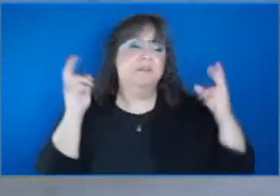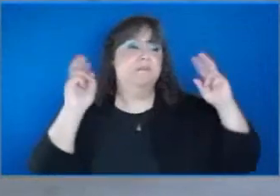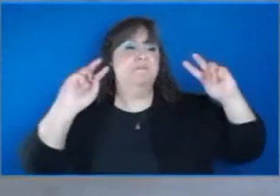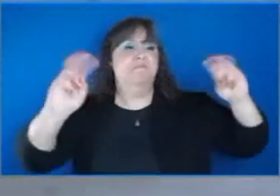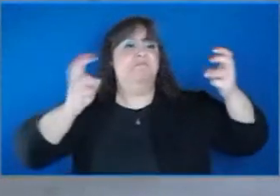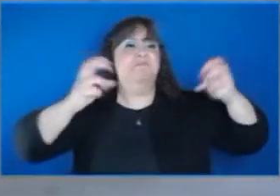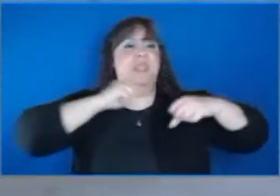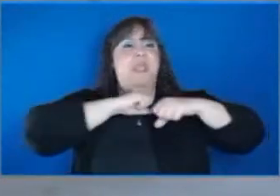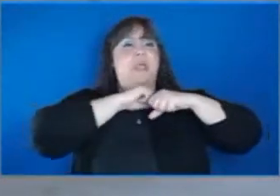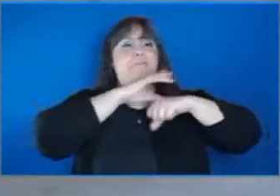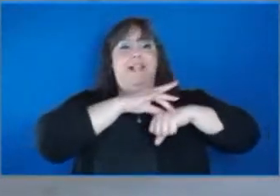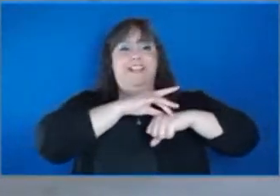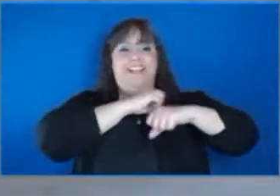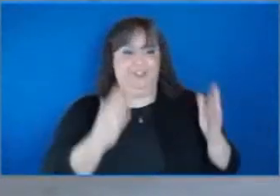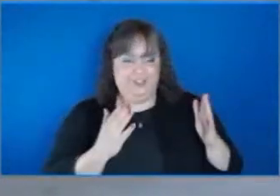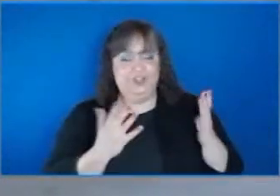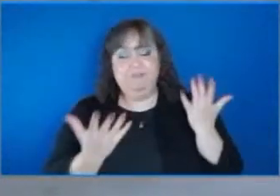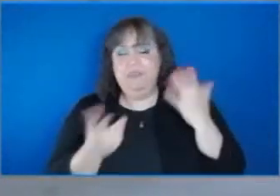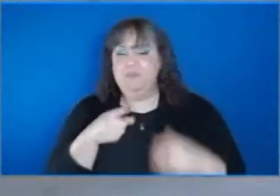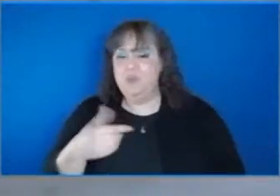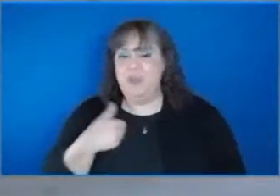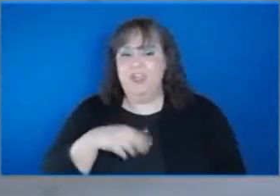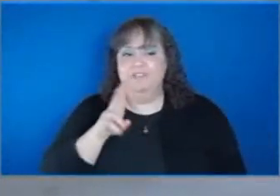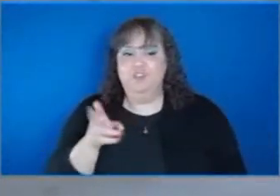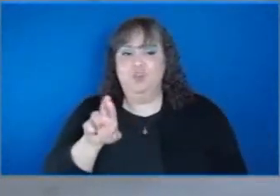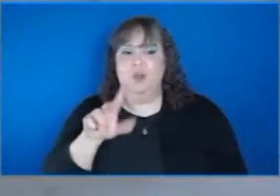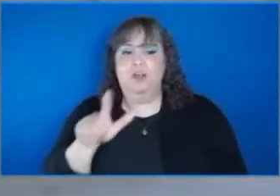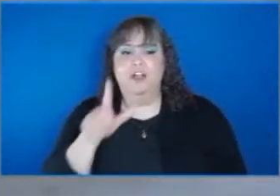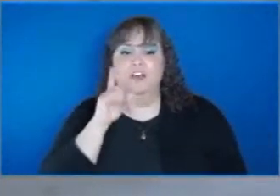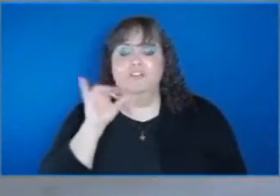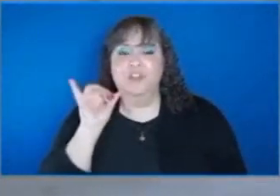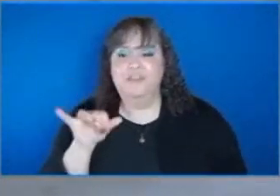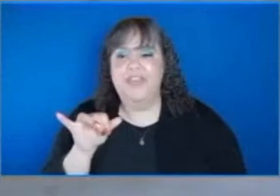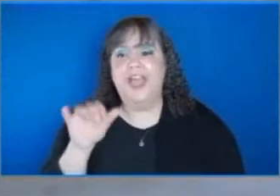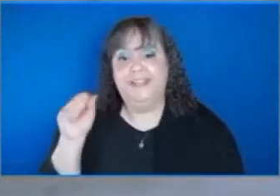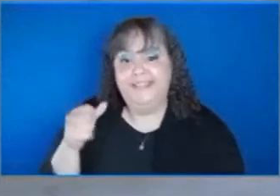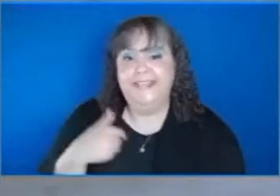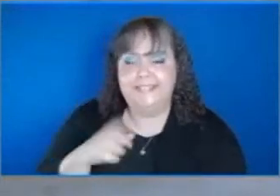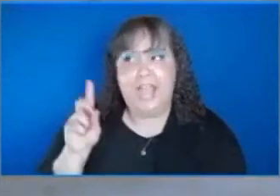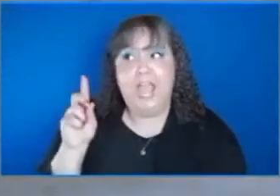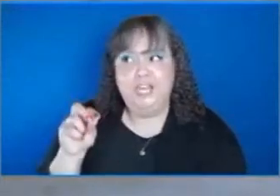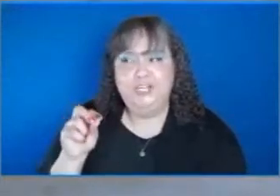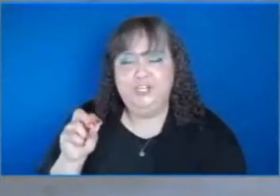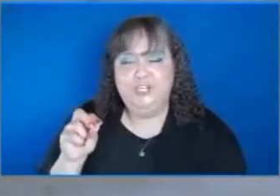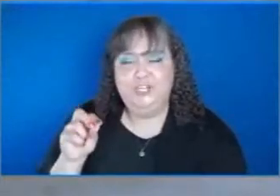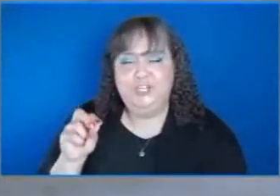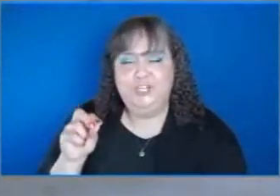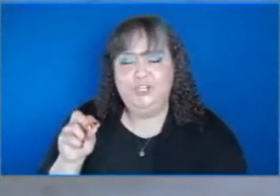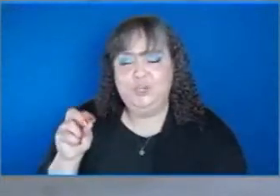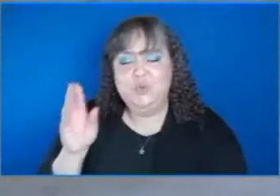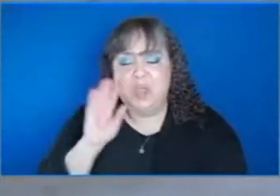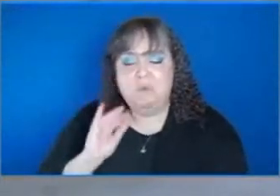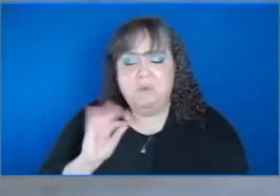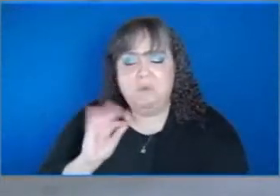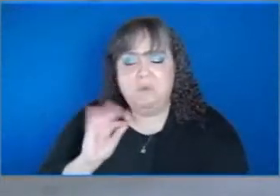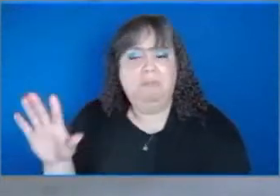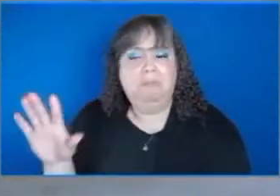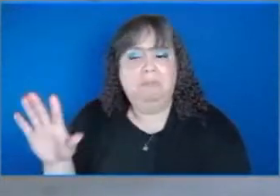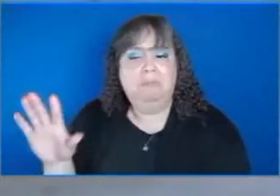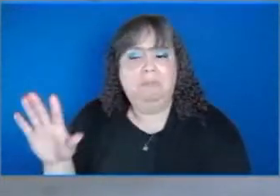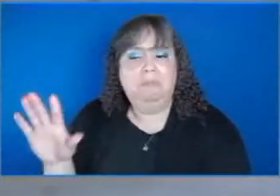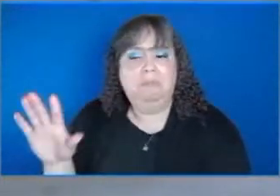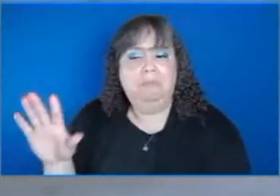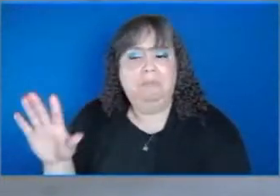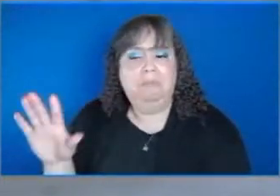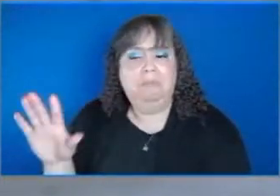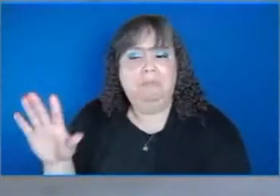And you maybe have the URL there for the, Planetary Defenders. Stay tuned. You have to wait a little later in the show, but we'll tell you how to yes,